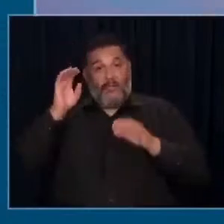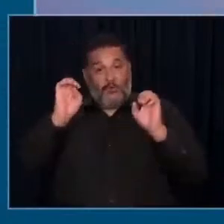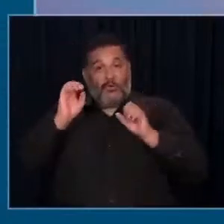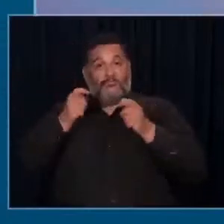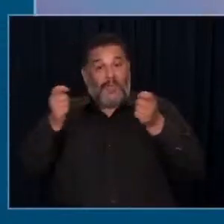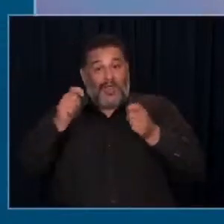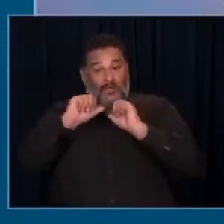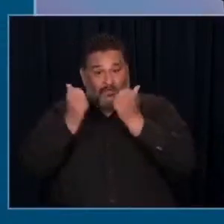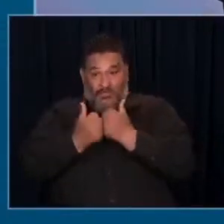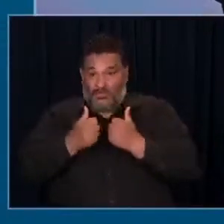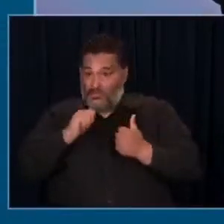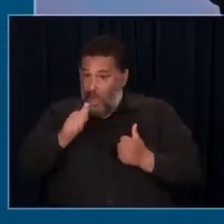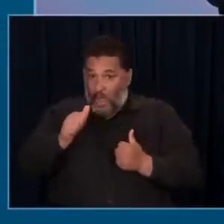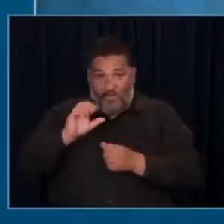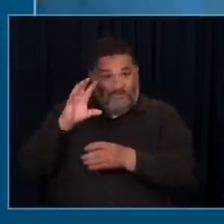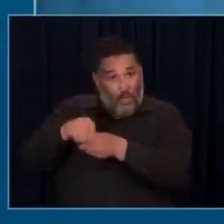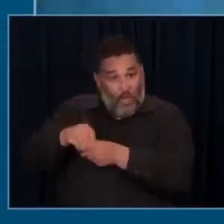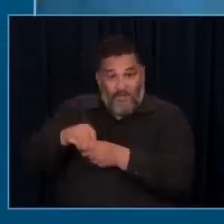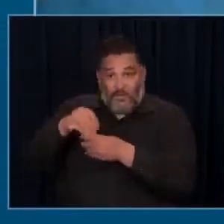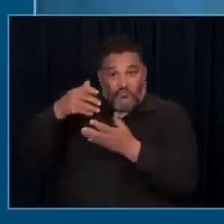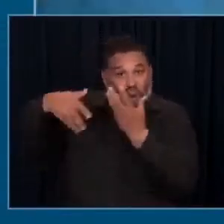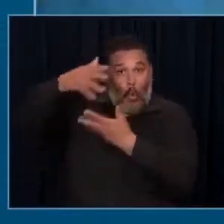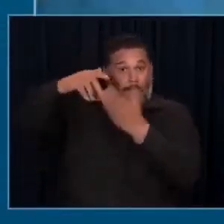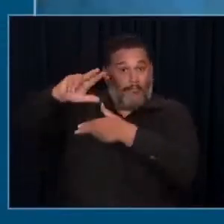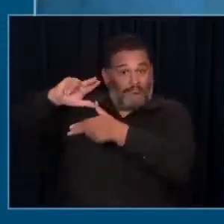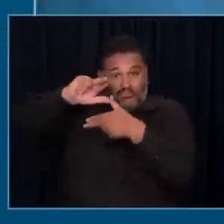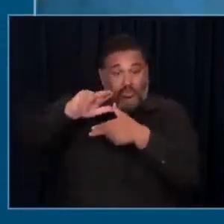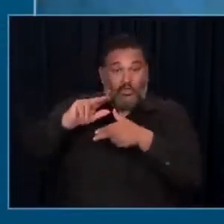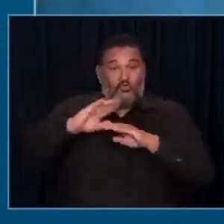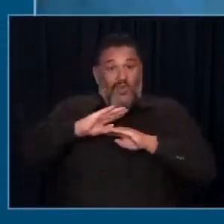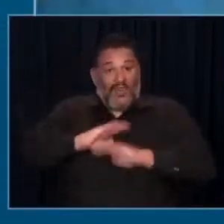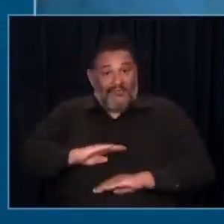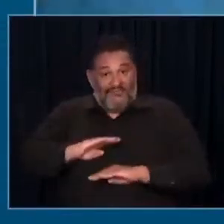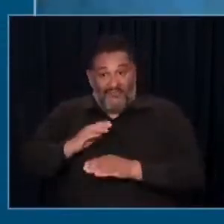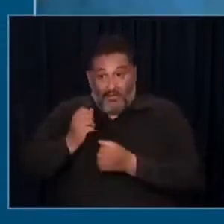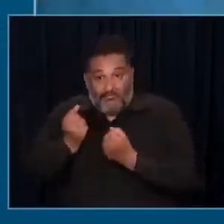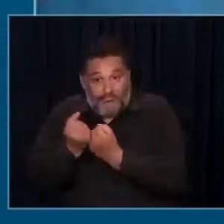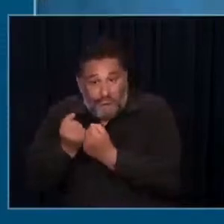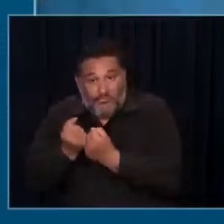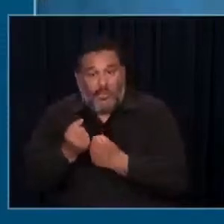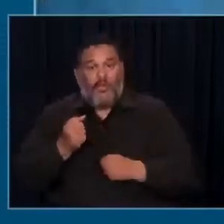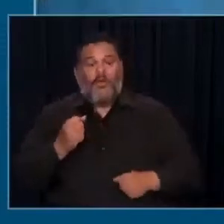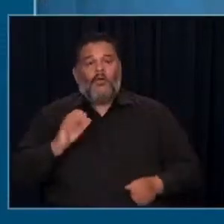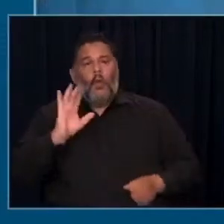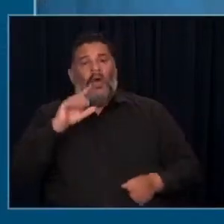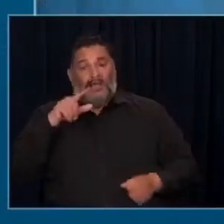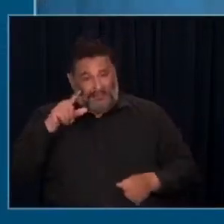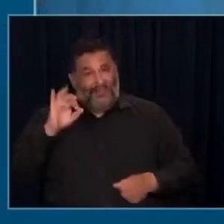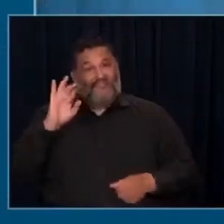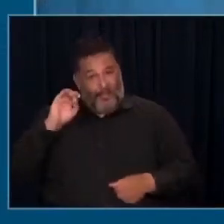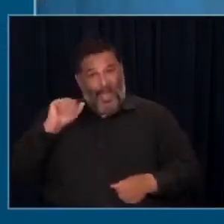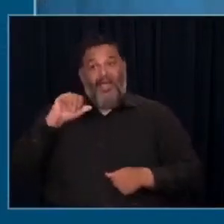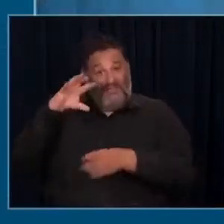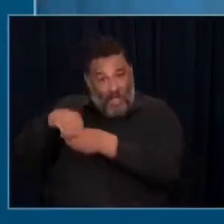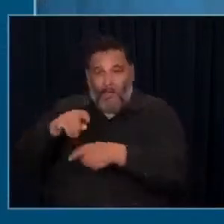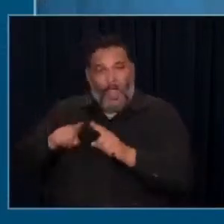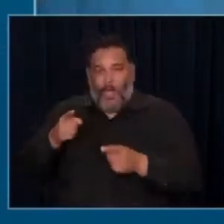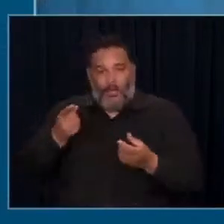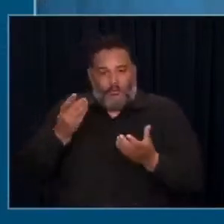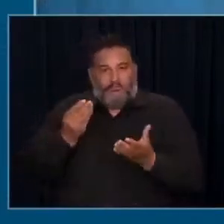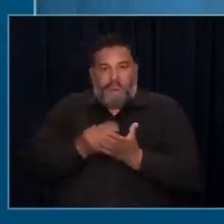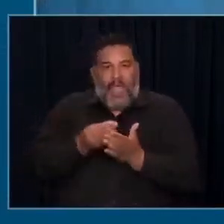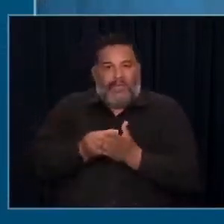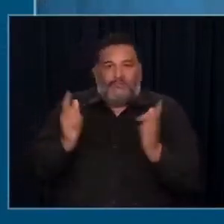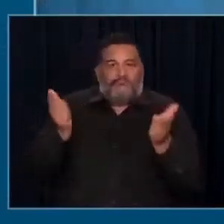in storm relief coverage? Well, they are, but they don't have the money right now to cover and to take care